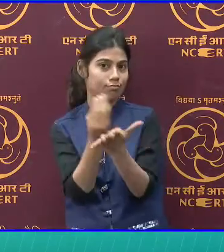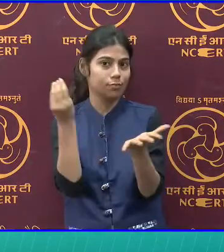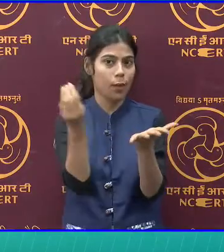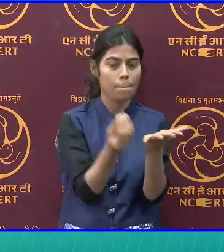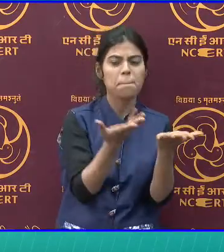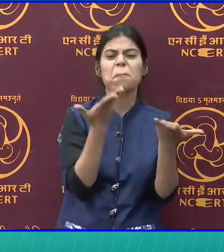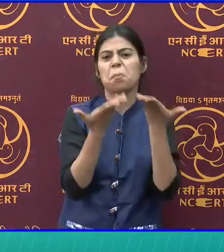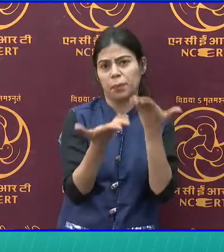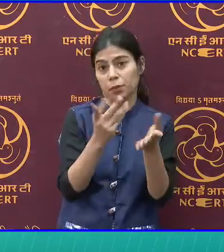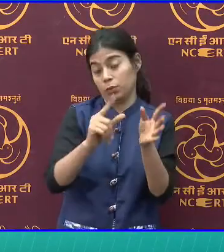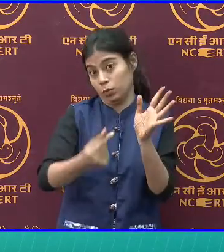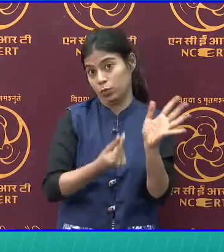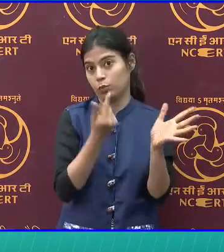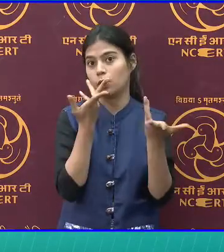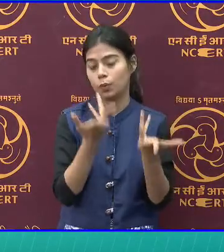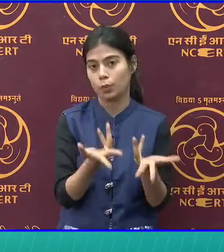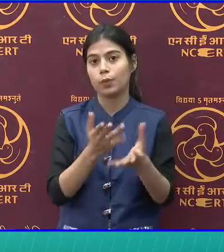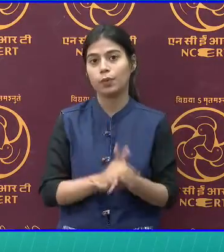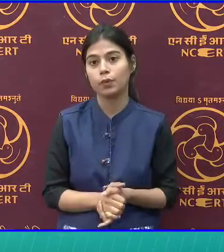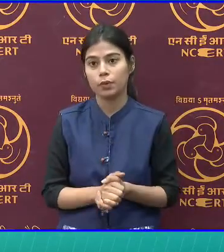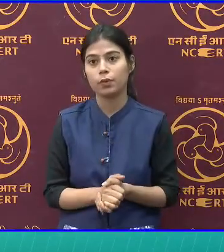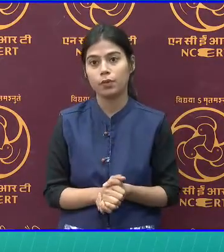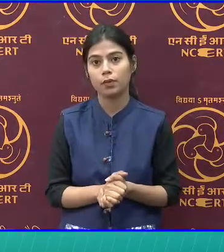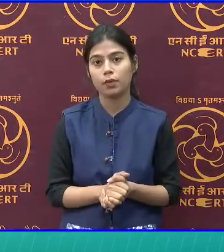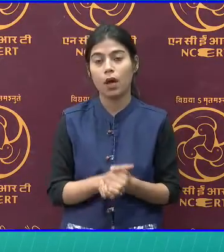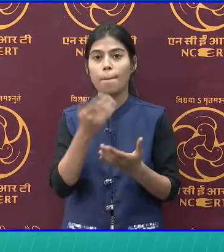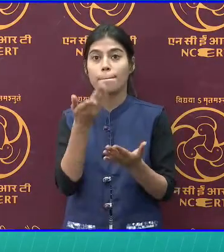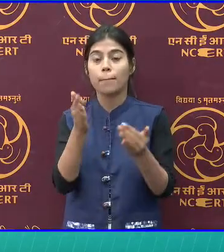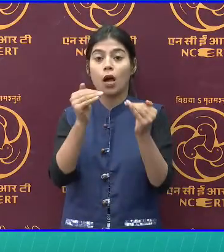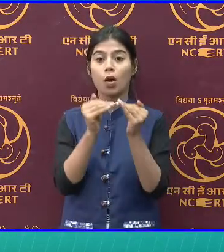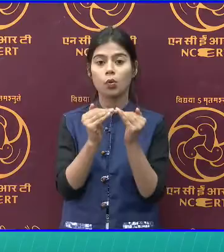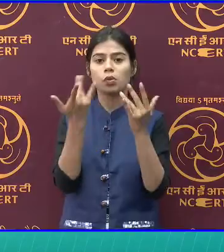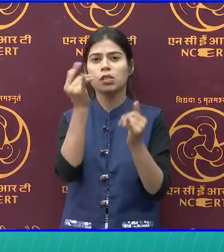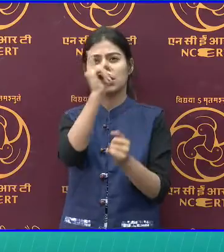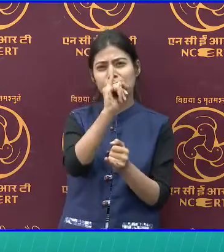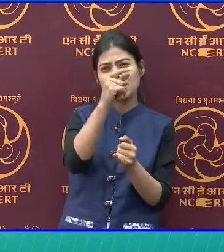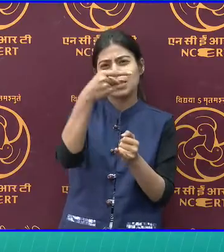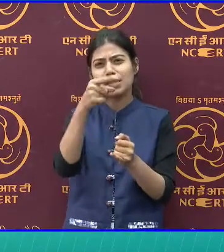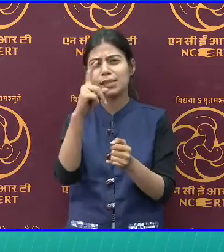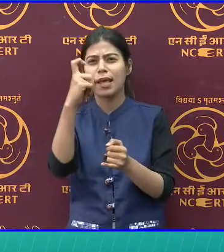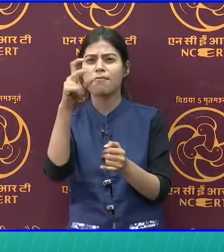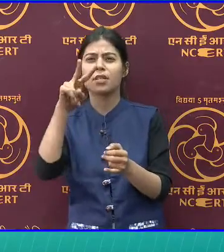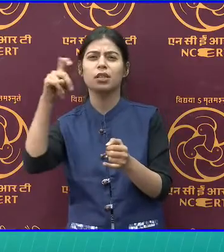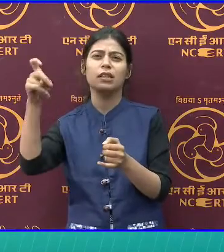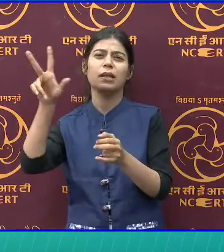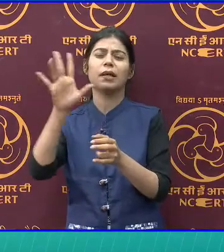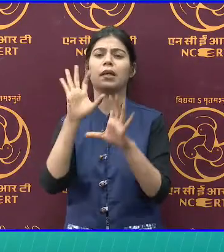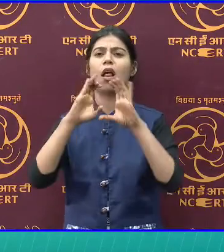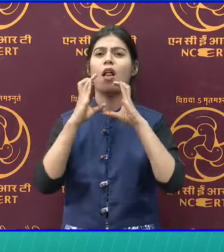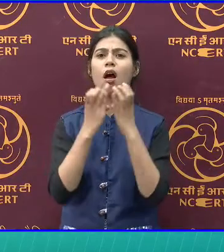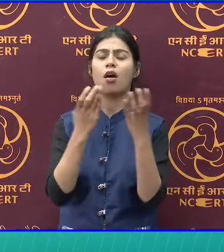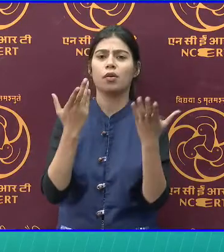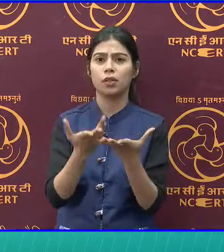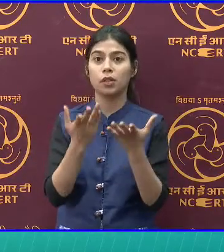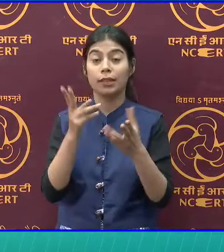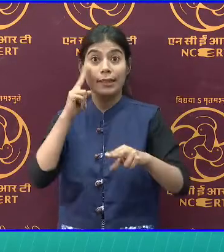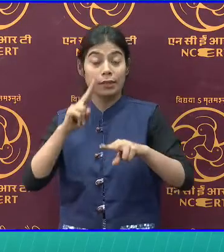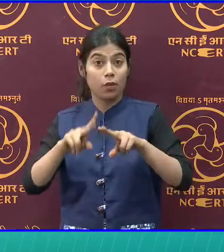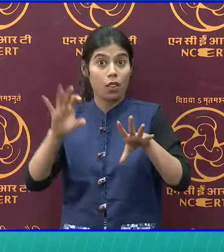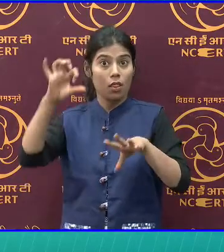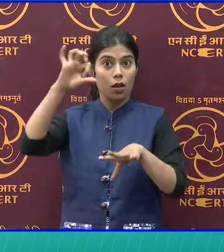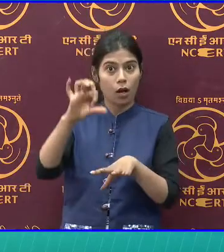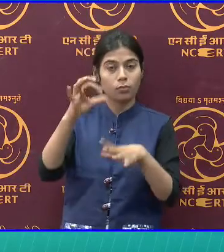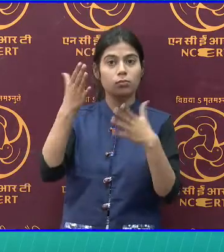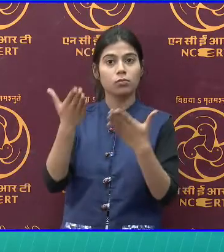used for students at the middle stage for classes 6, 7, 8. Right. So the disciplines can come in class 9th onwards